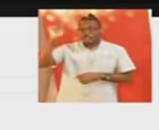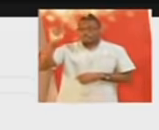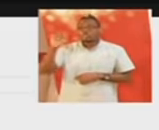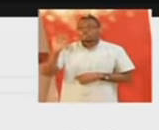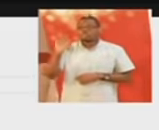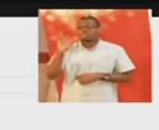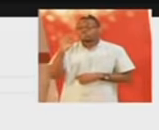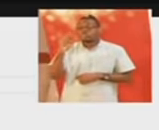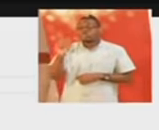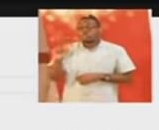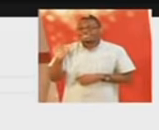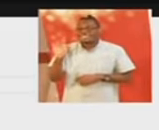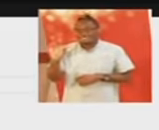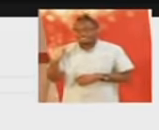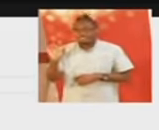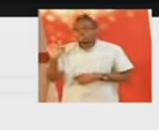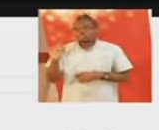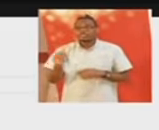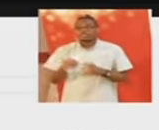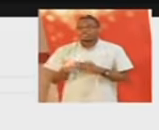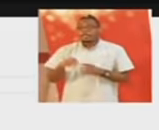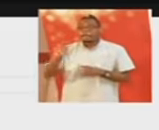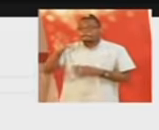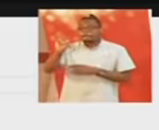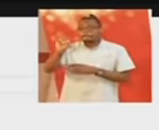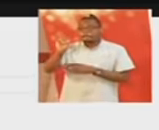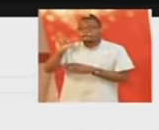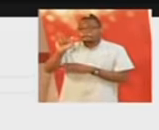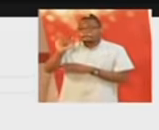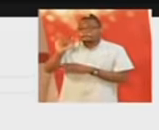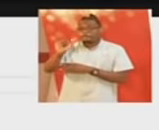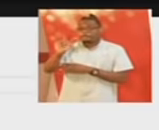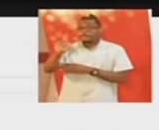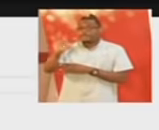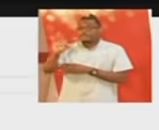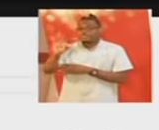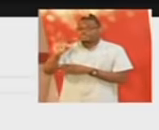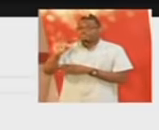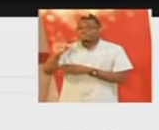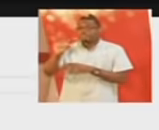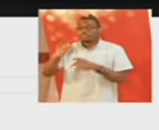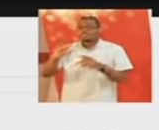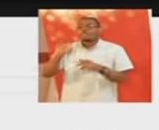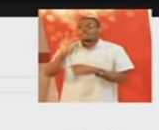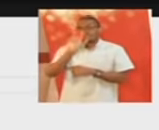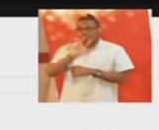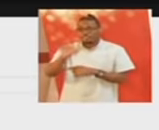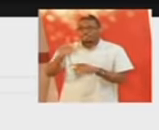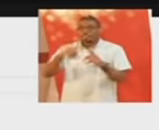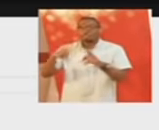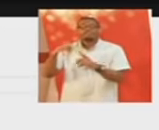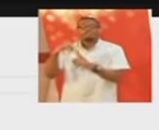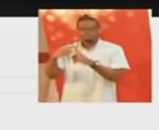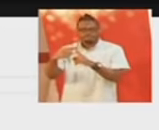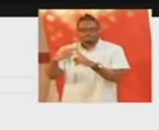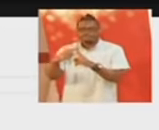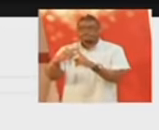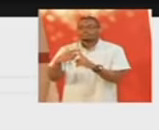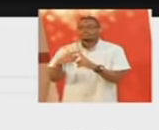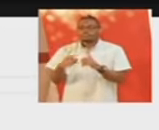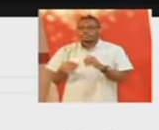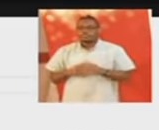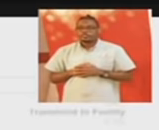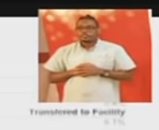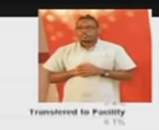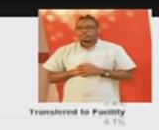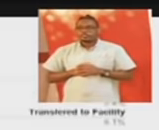Nariva Mayaro stands at 2.9% with 33 cases, and St. Patrick 75%. So in my second pie chart,